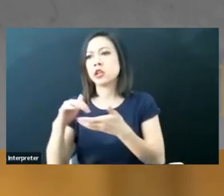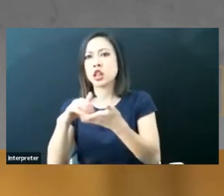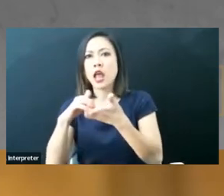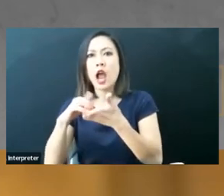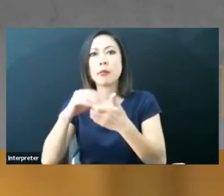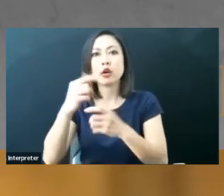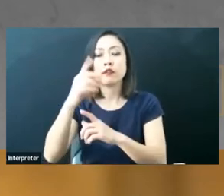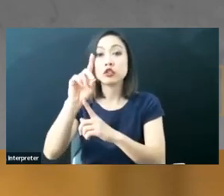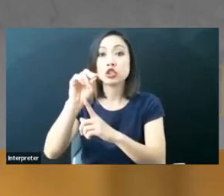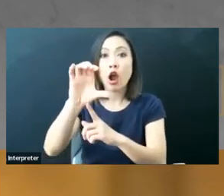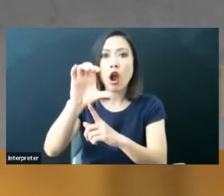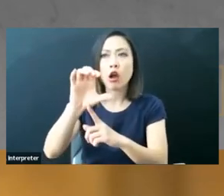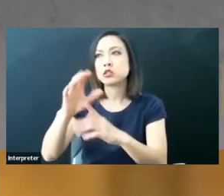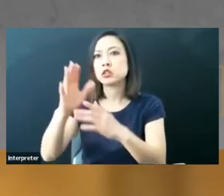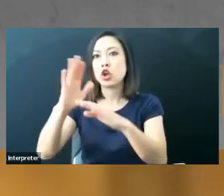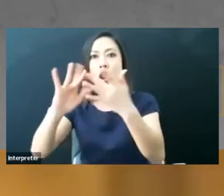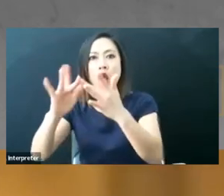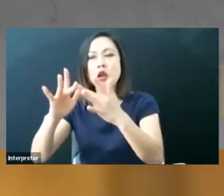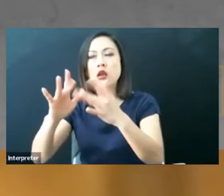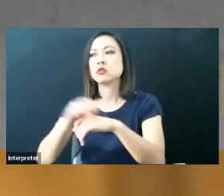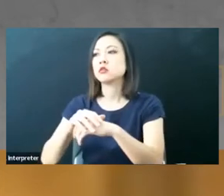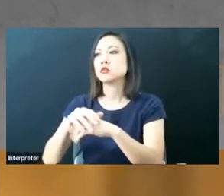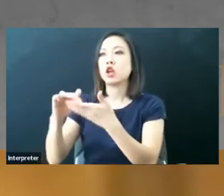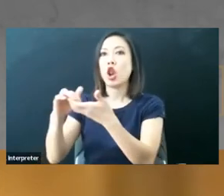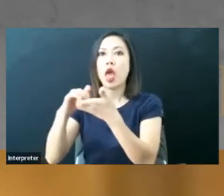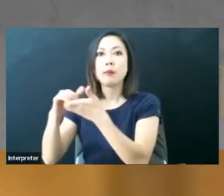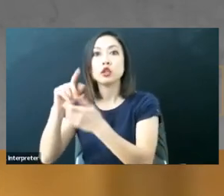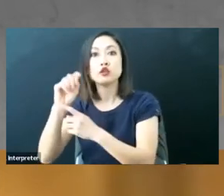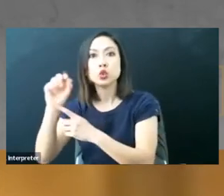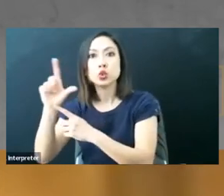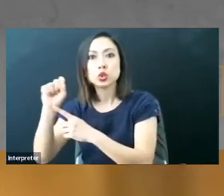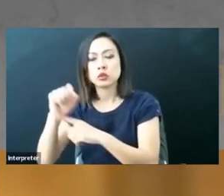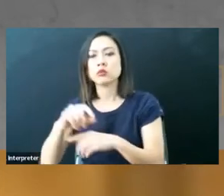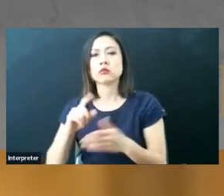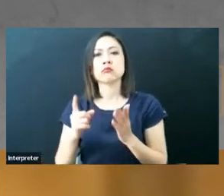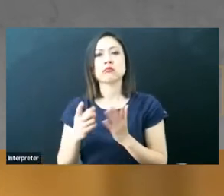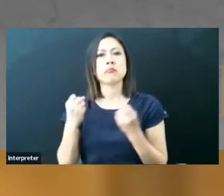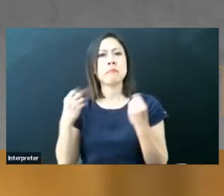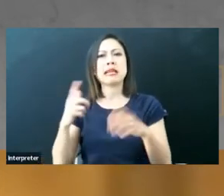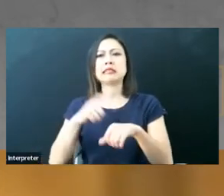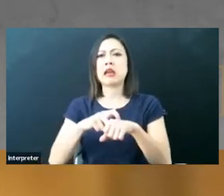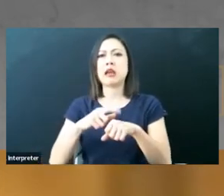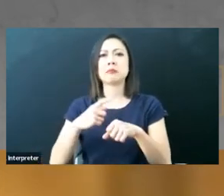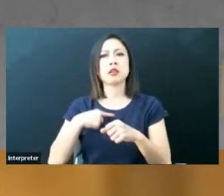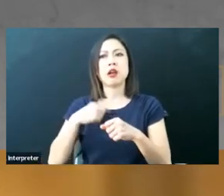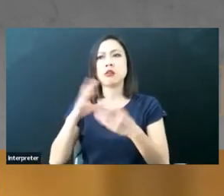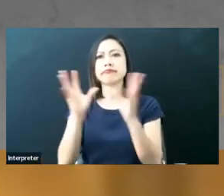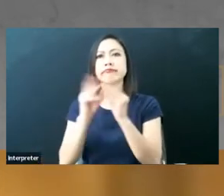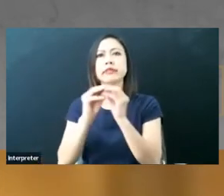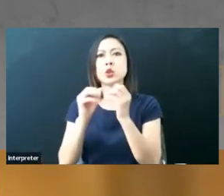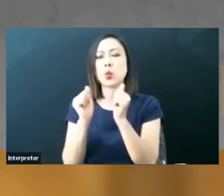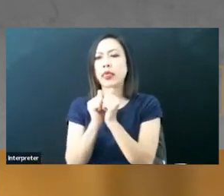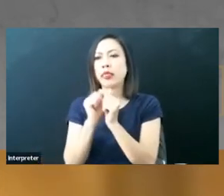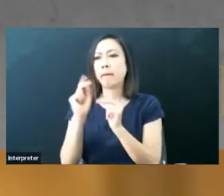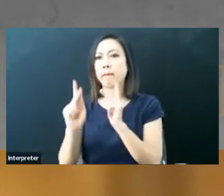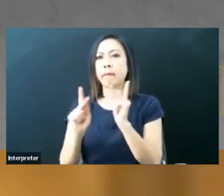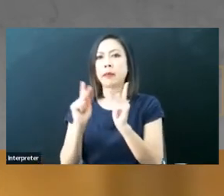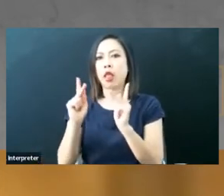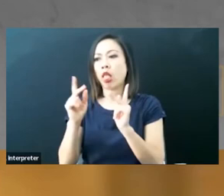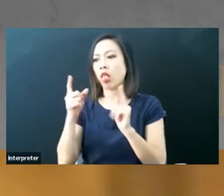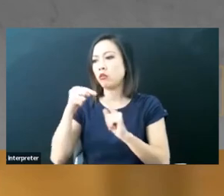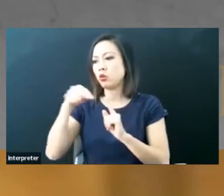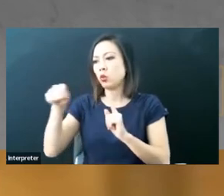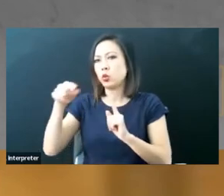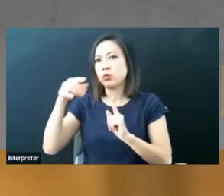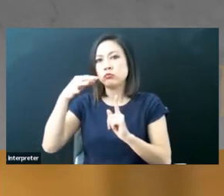even pre-pandemic, I would do a meeting on video with colleagues who were down the street in another, you know, down in